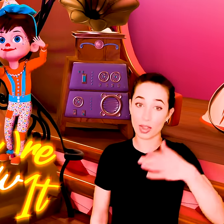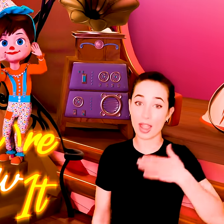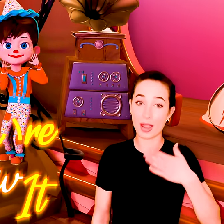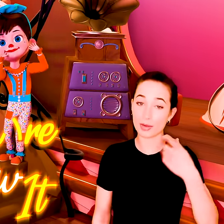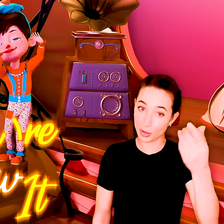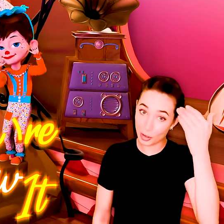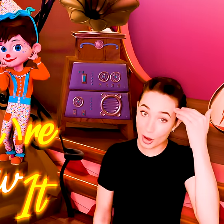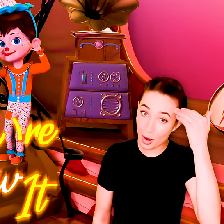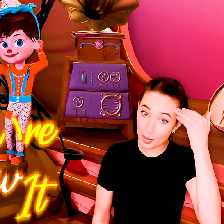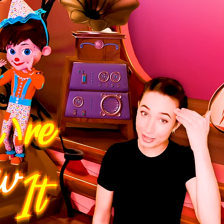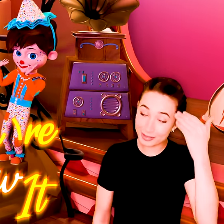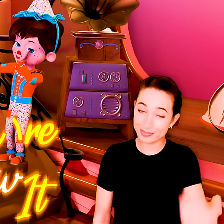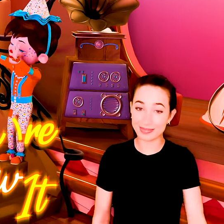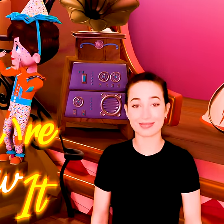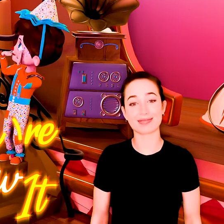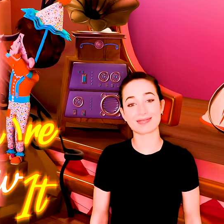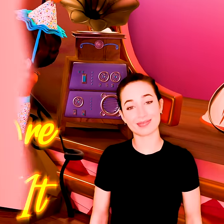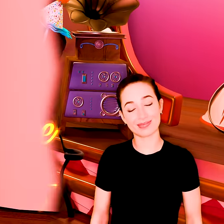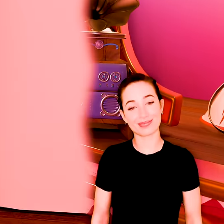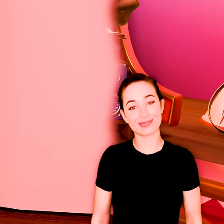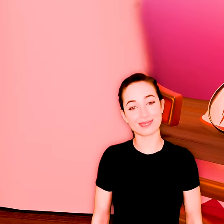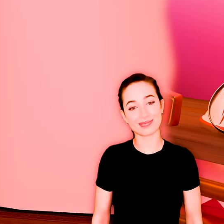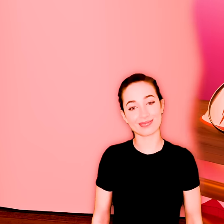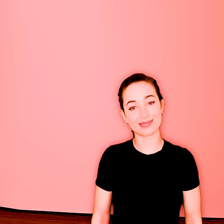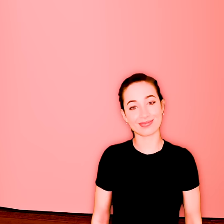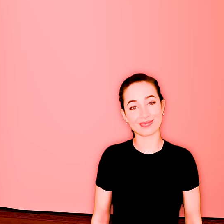if you're happy and you know it